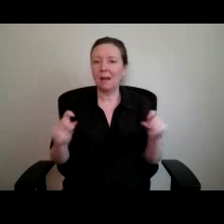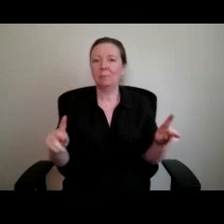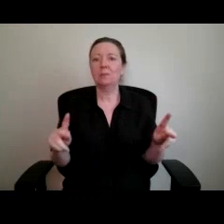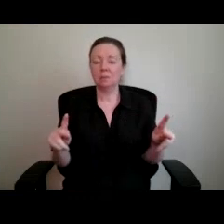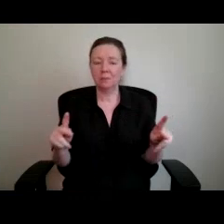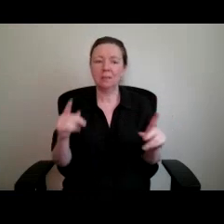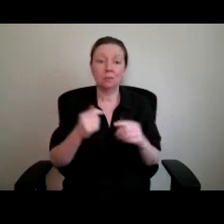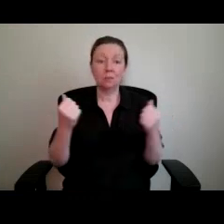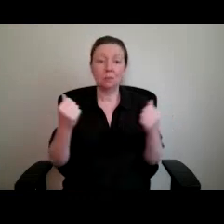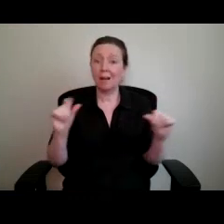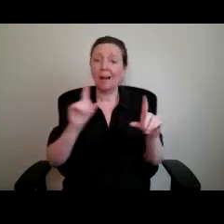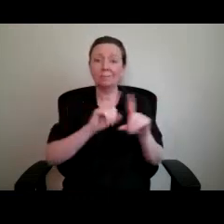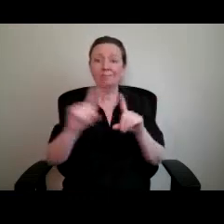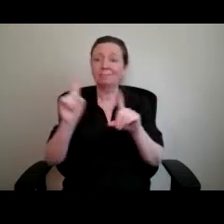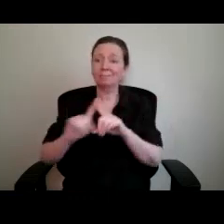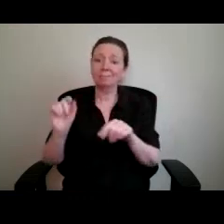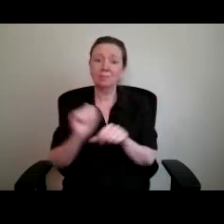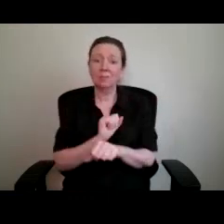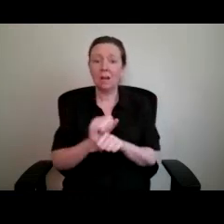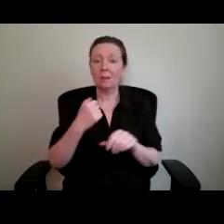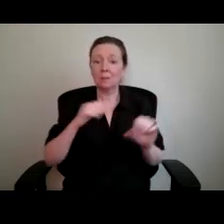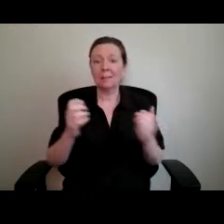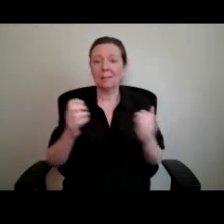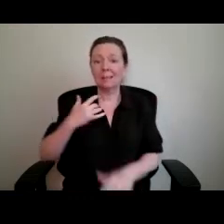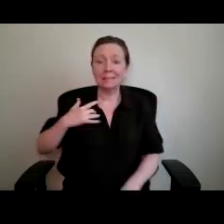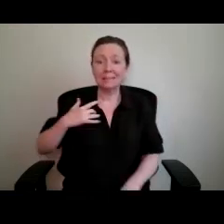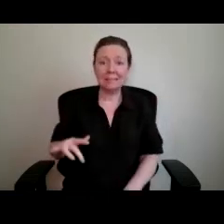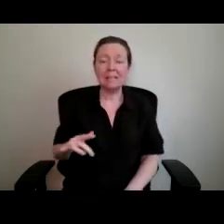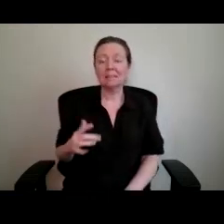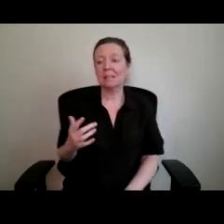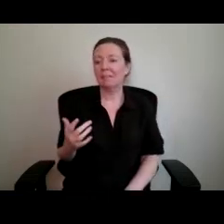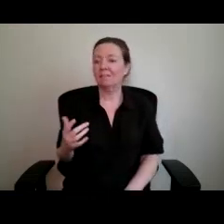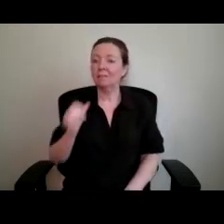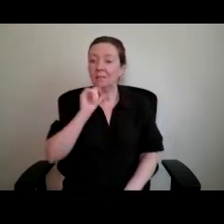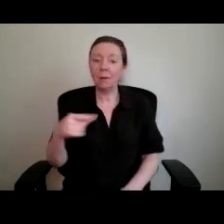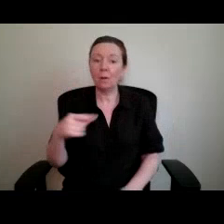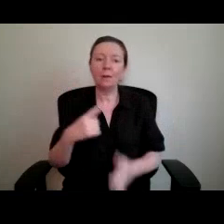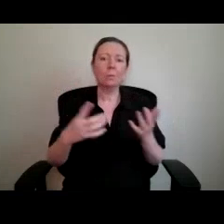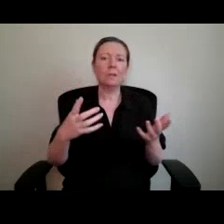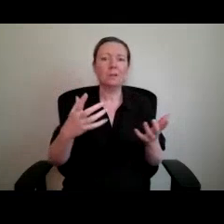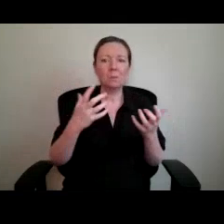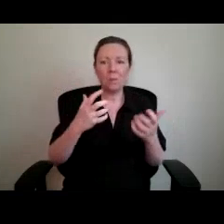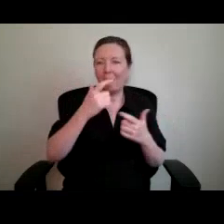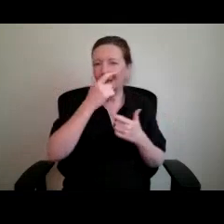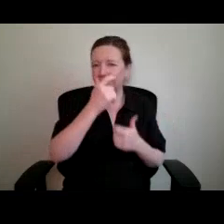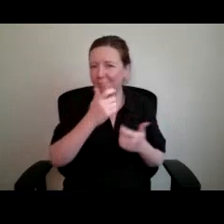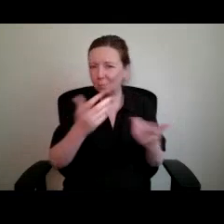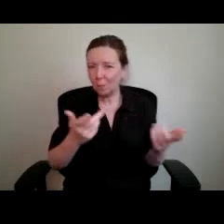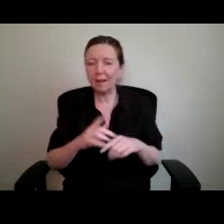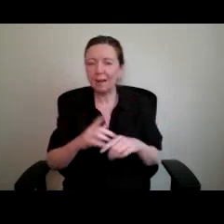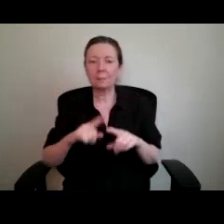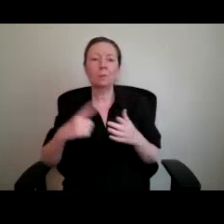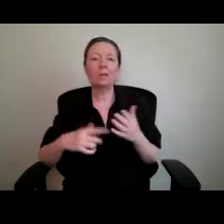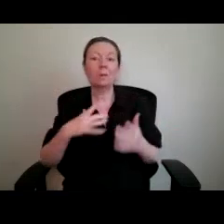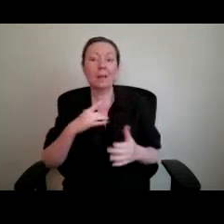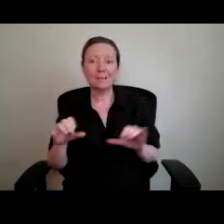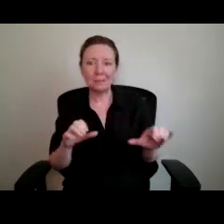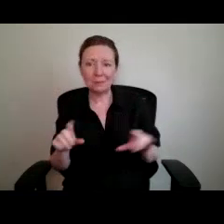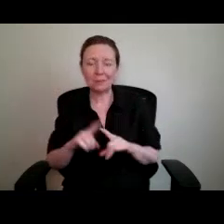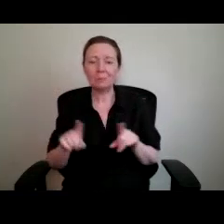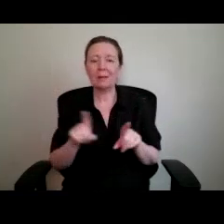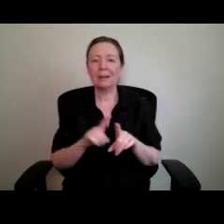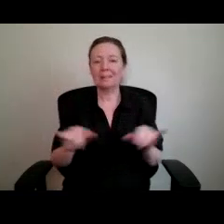to try different jobs so that we can get a sense of not only what are you interested in, what do you like to do, but also